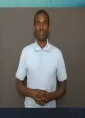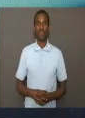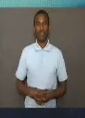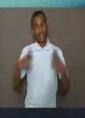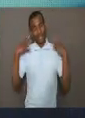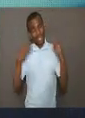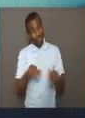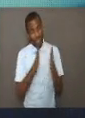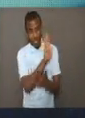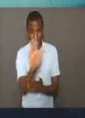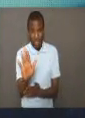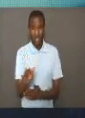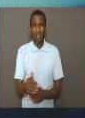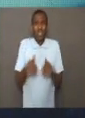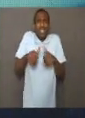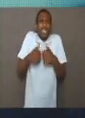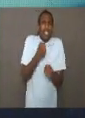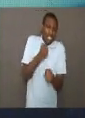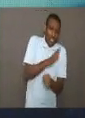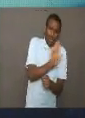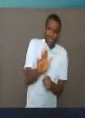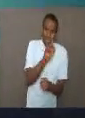Hello, students. How did you do?